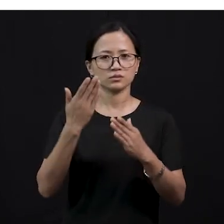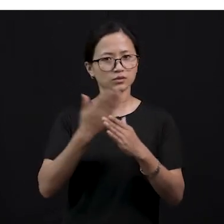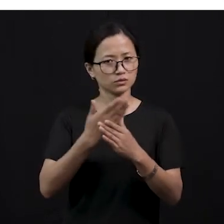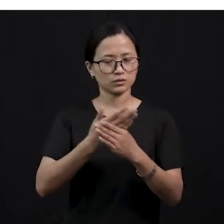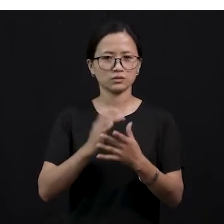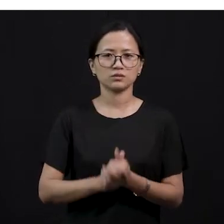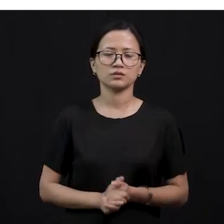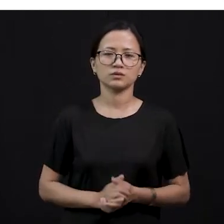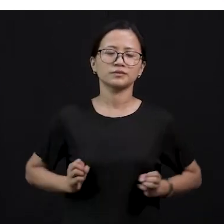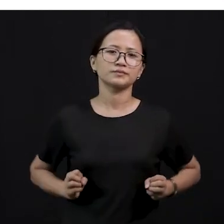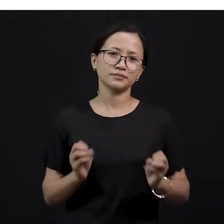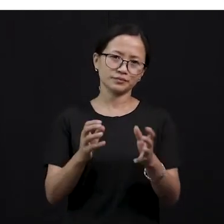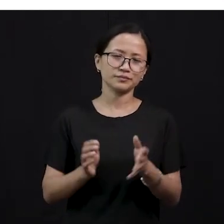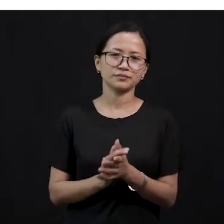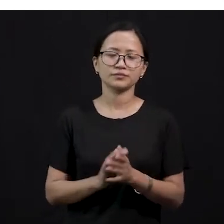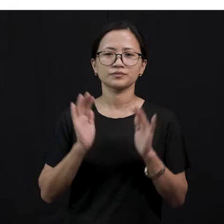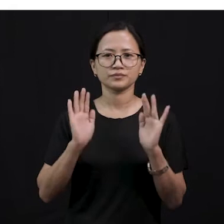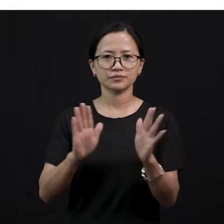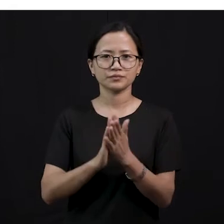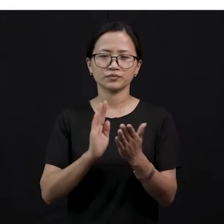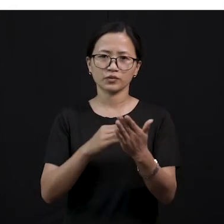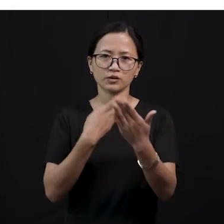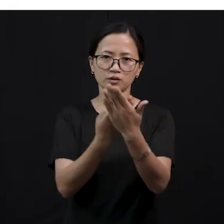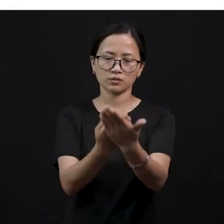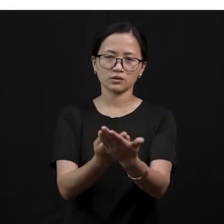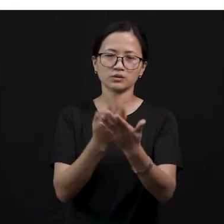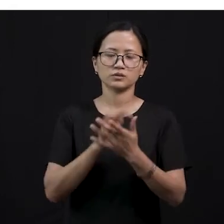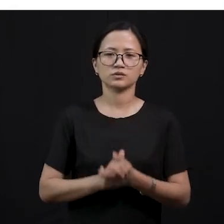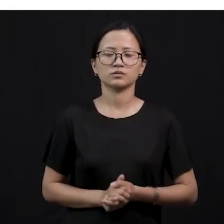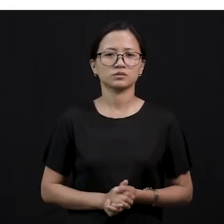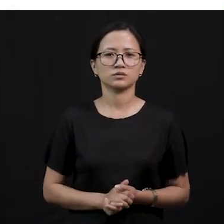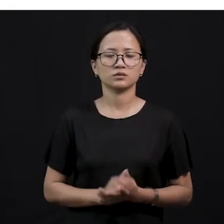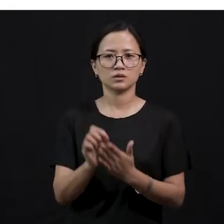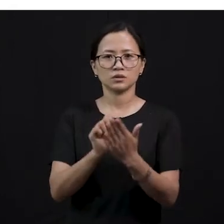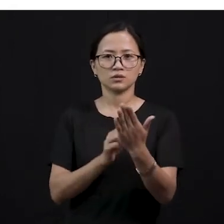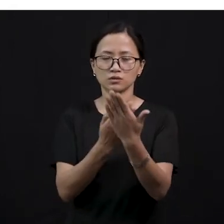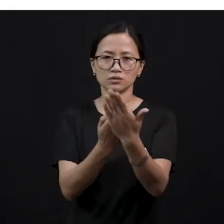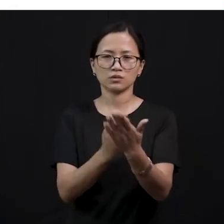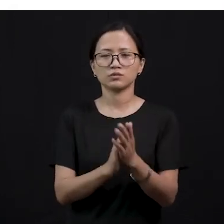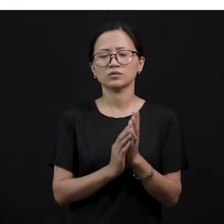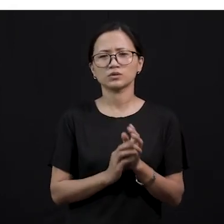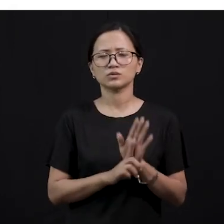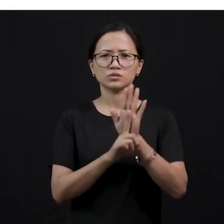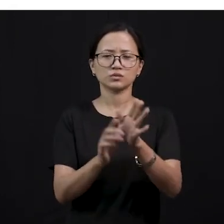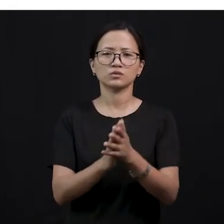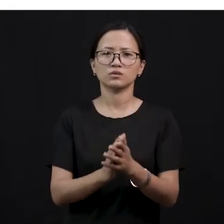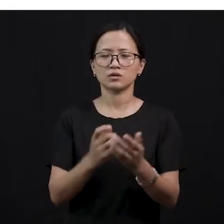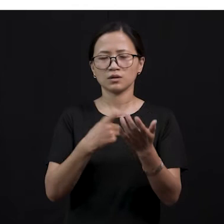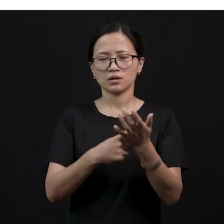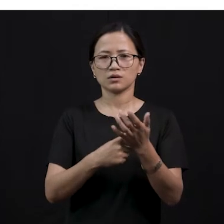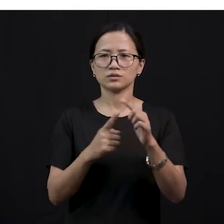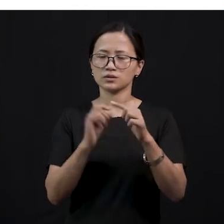documents ready with you, you have to have the application, and you can either post or you go on the